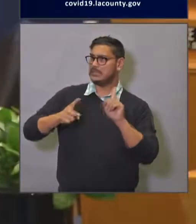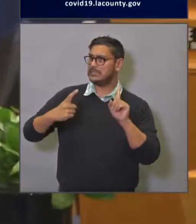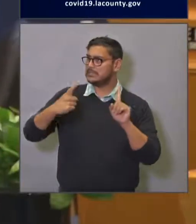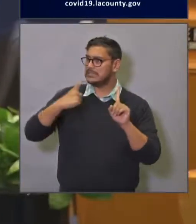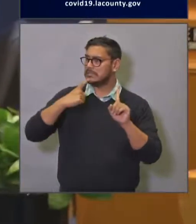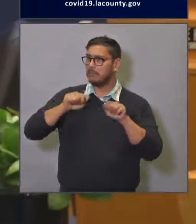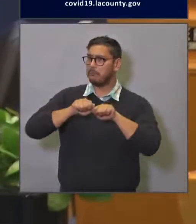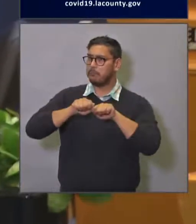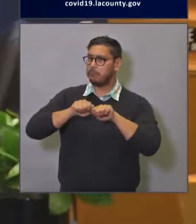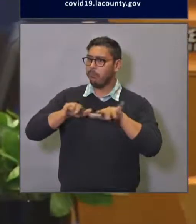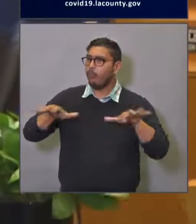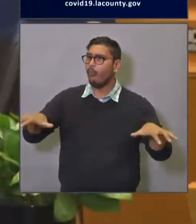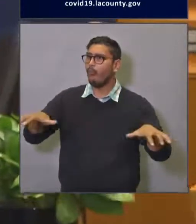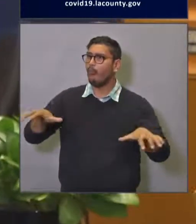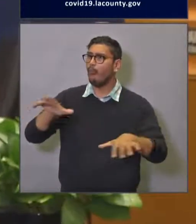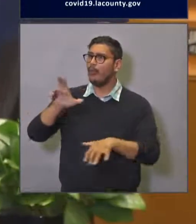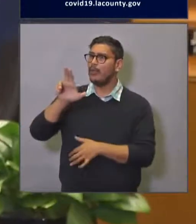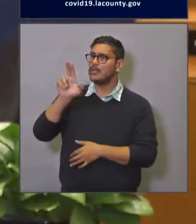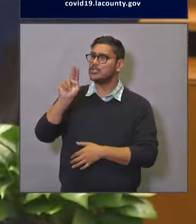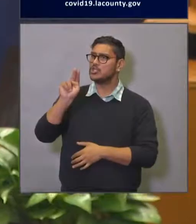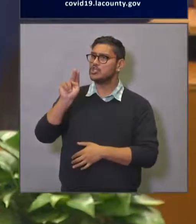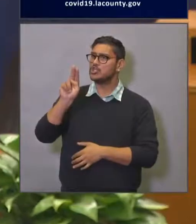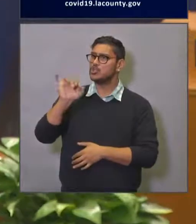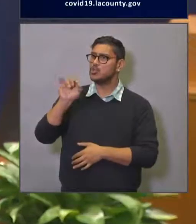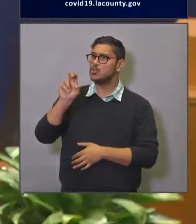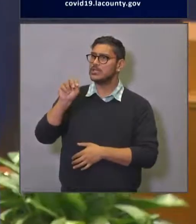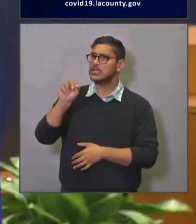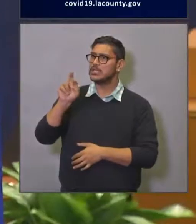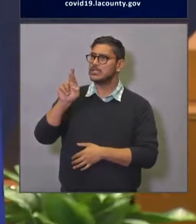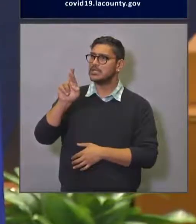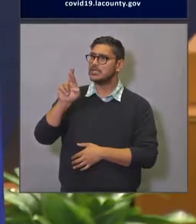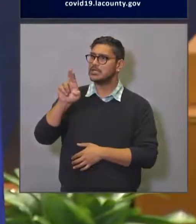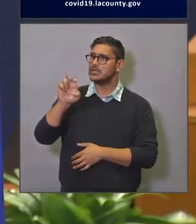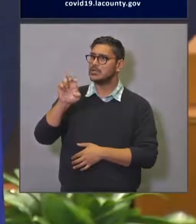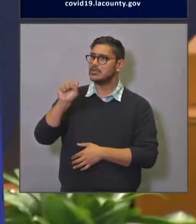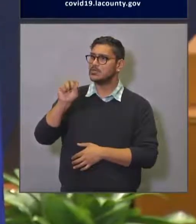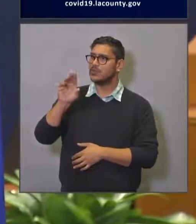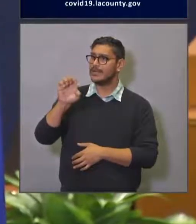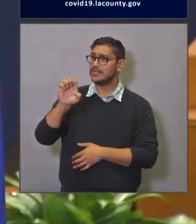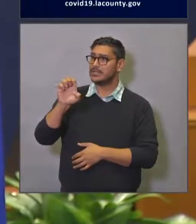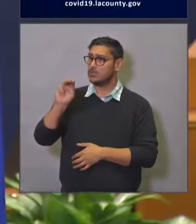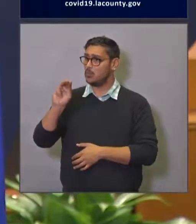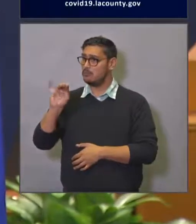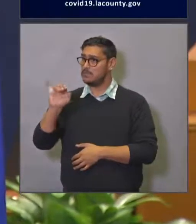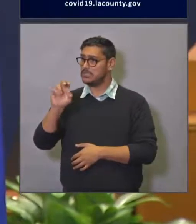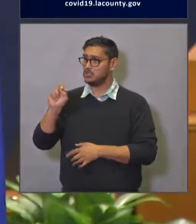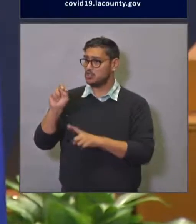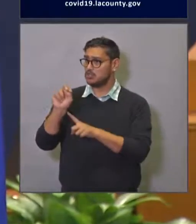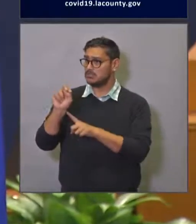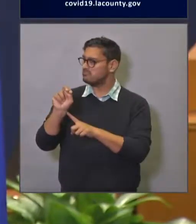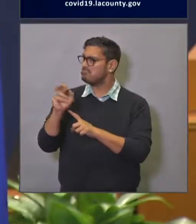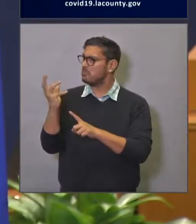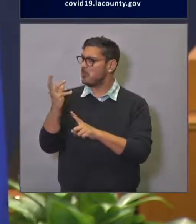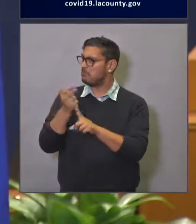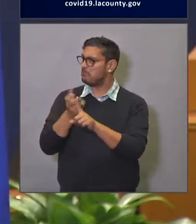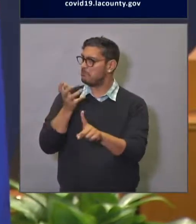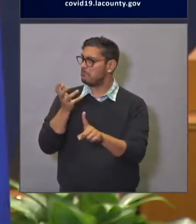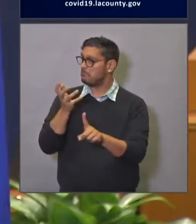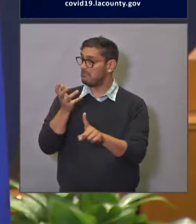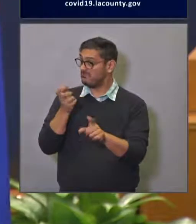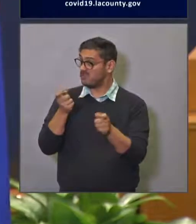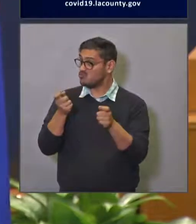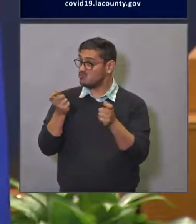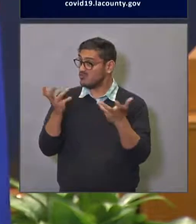the Union Rescue Mission. Do you have more information about that? And do you have a feeling that is under control